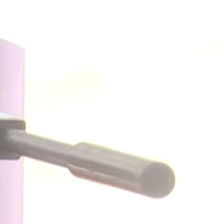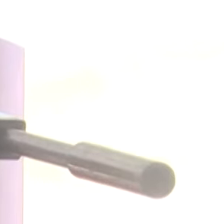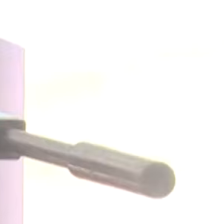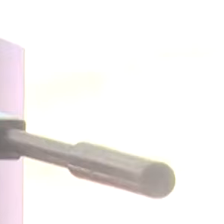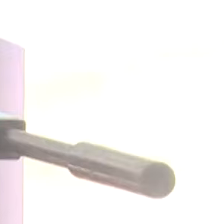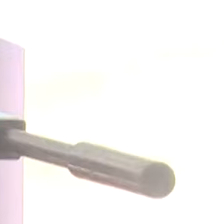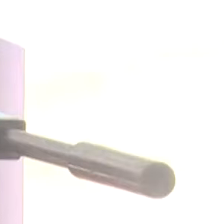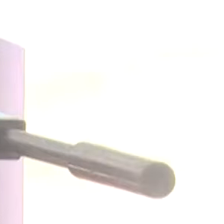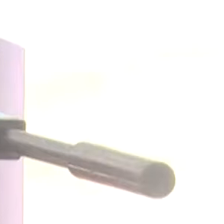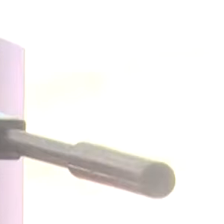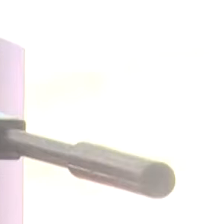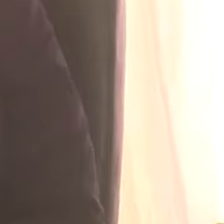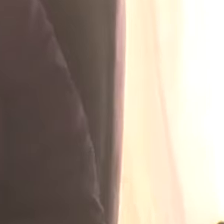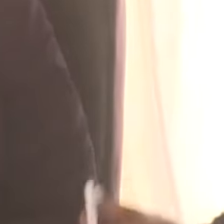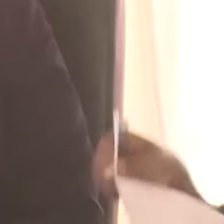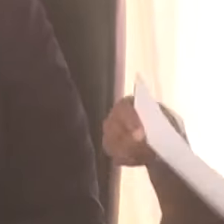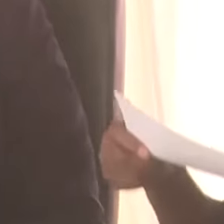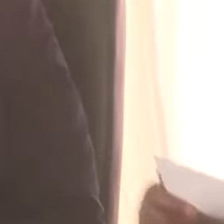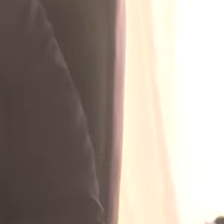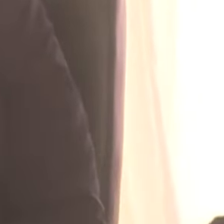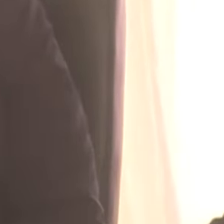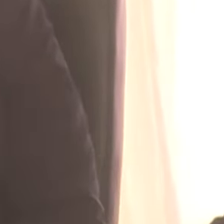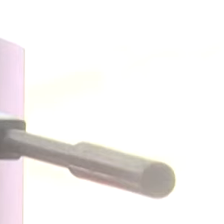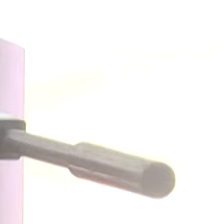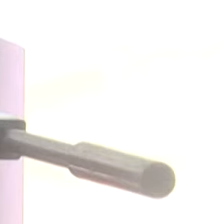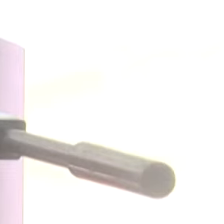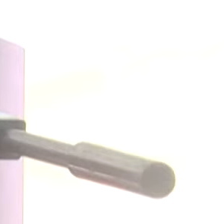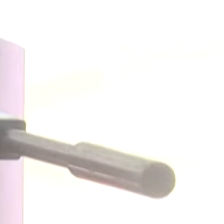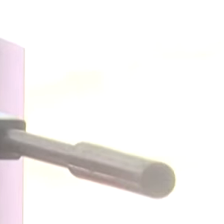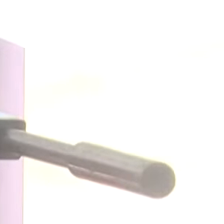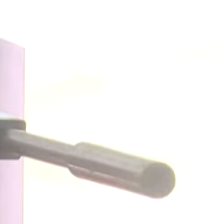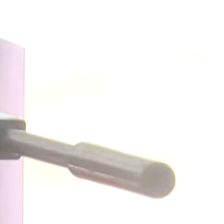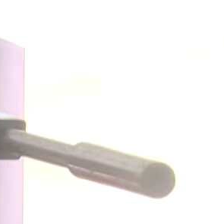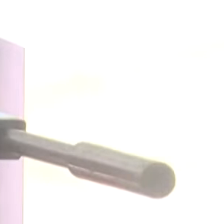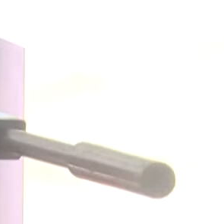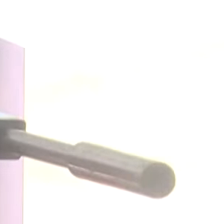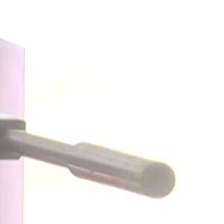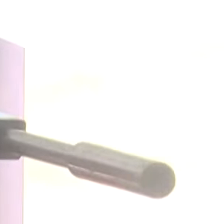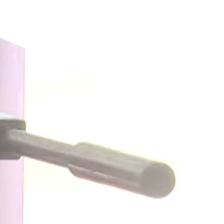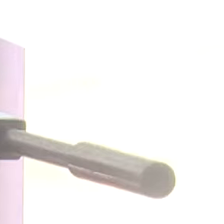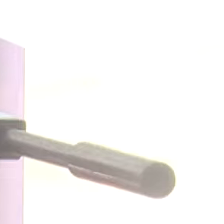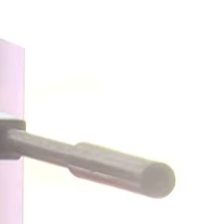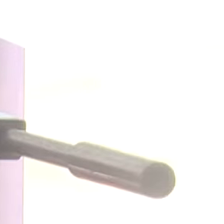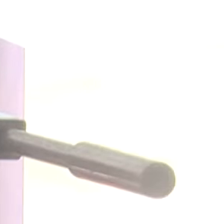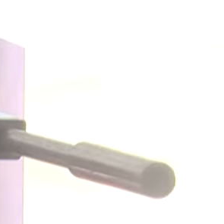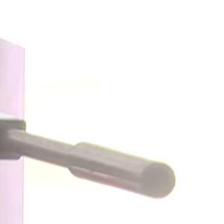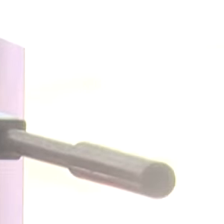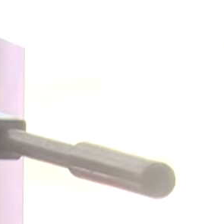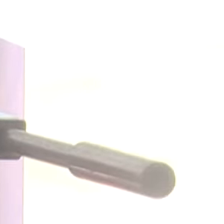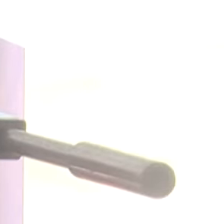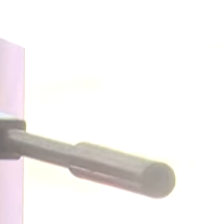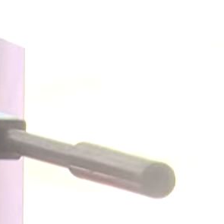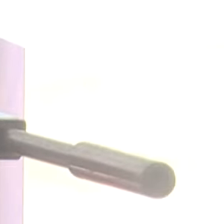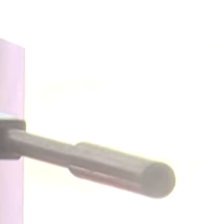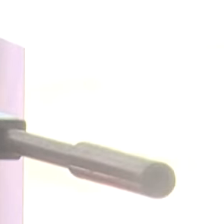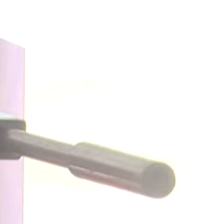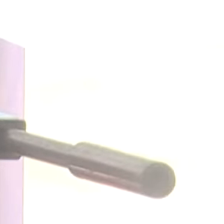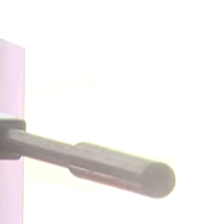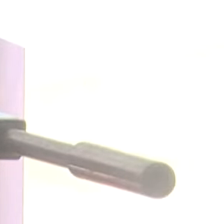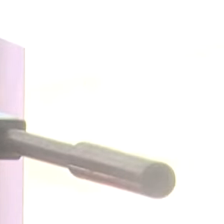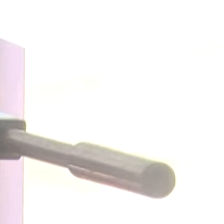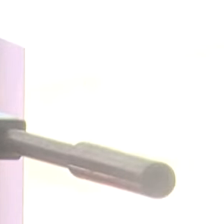sustainably respond to all forms of human trafficking. The program is anchored on the